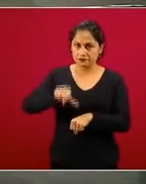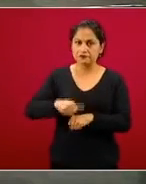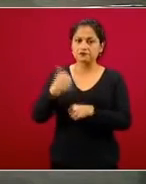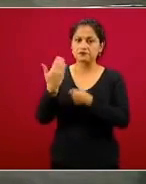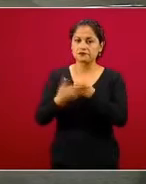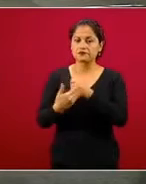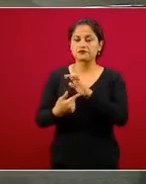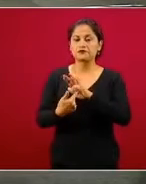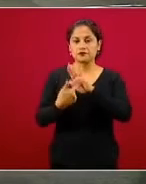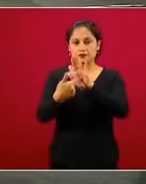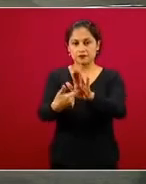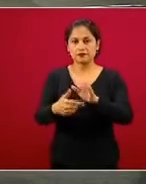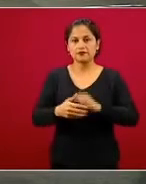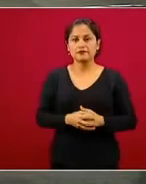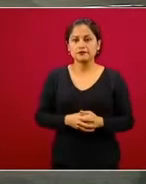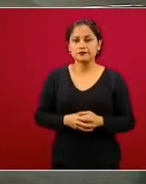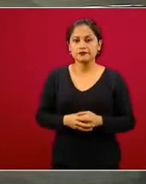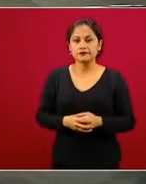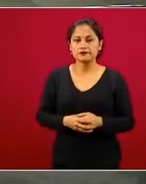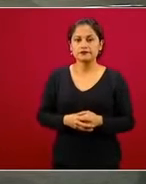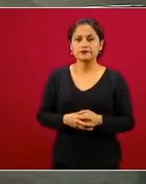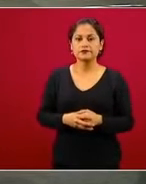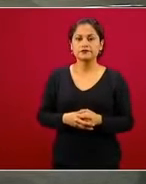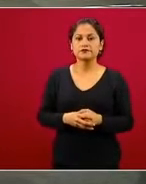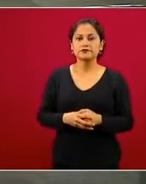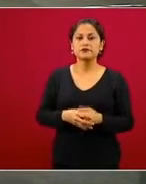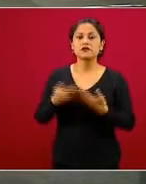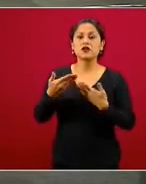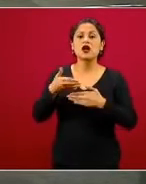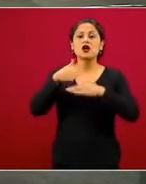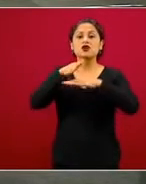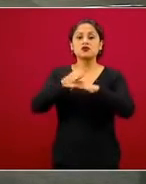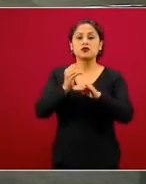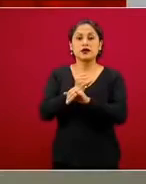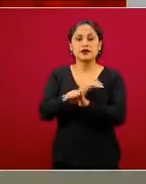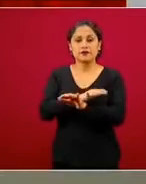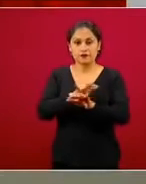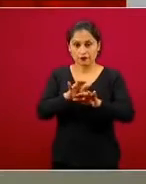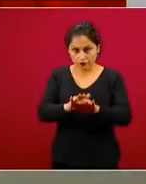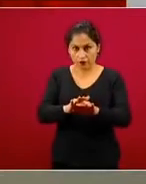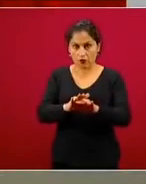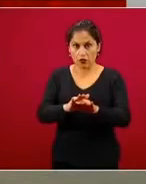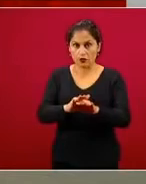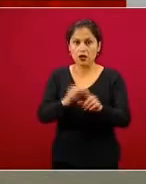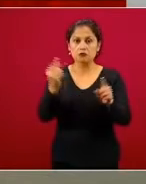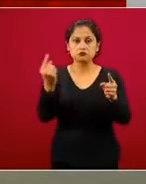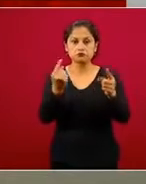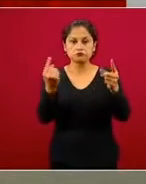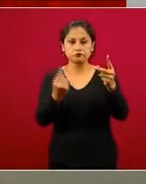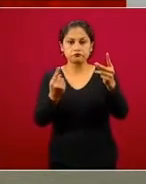presenting to the public, and this will be presented to you very soon, in a few days.